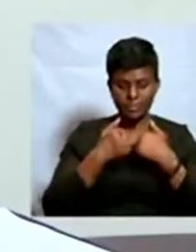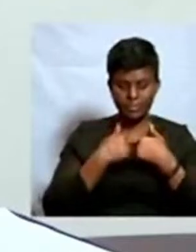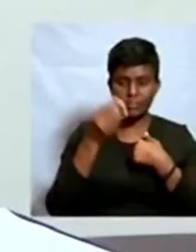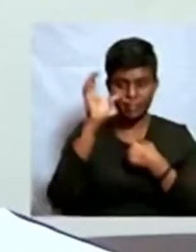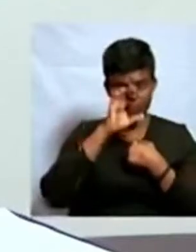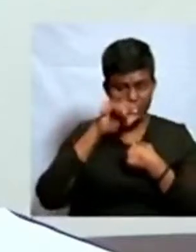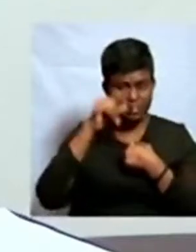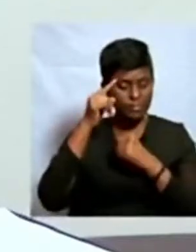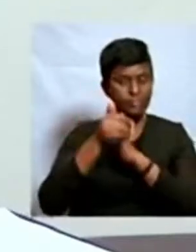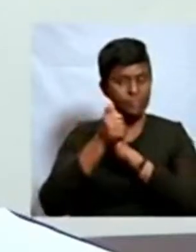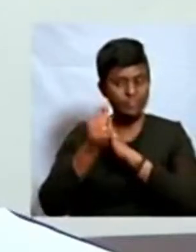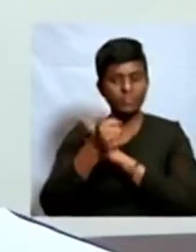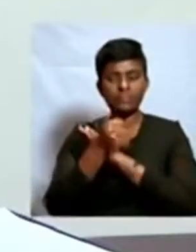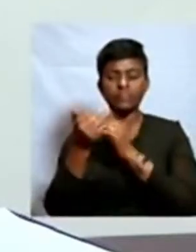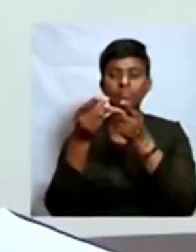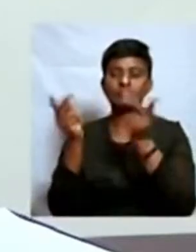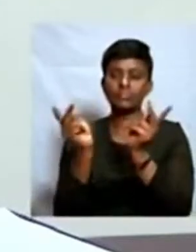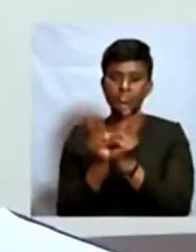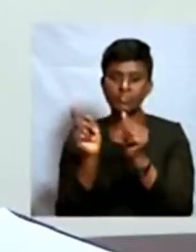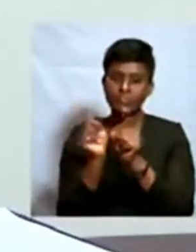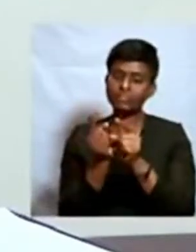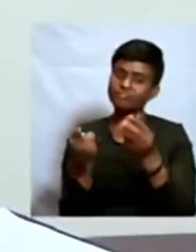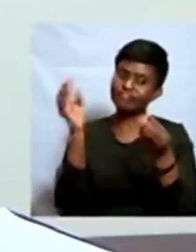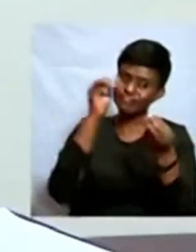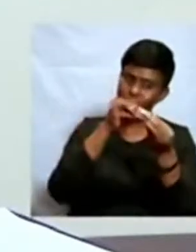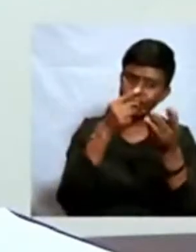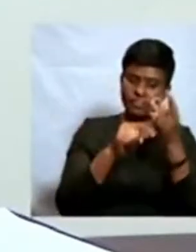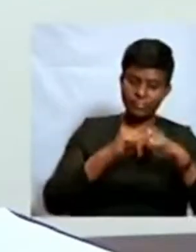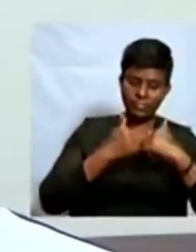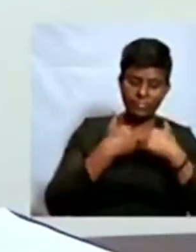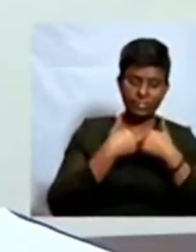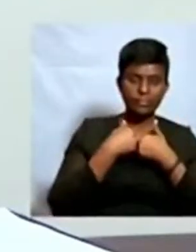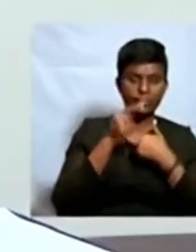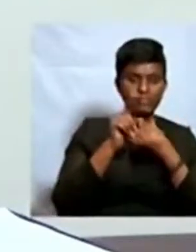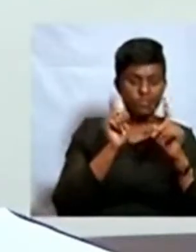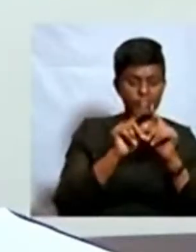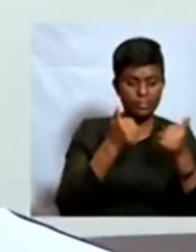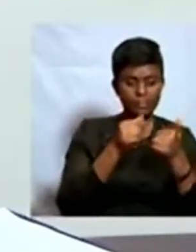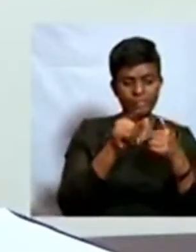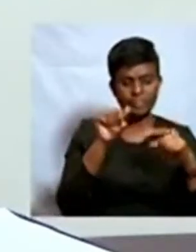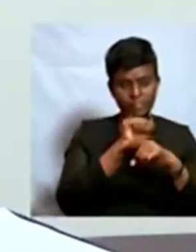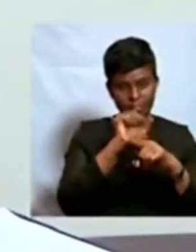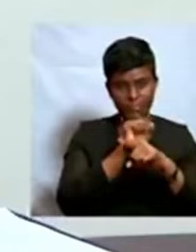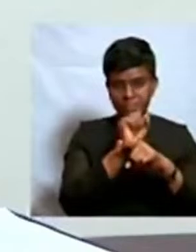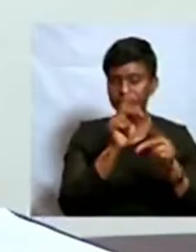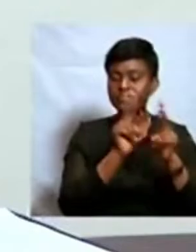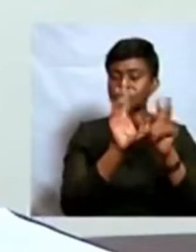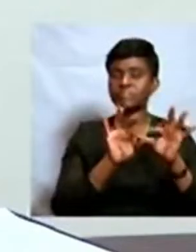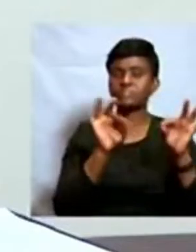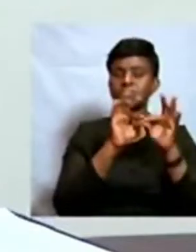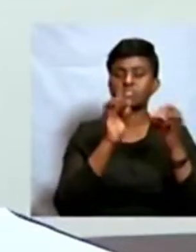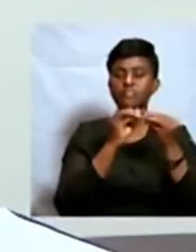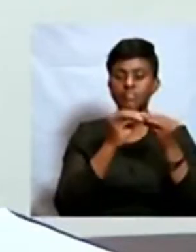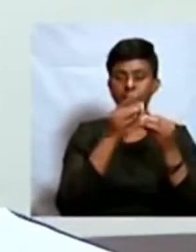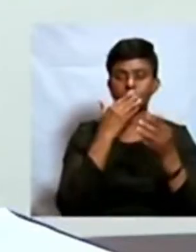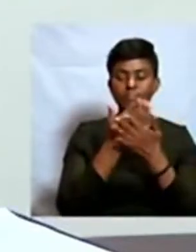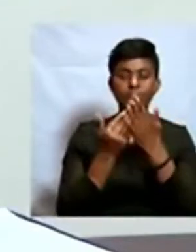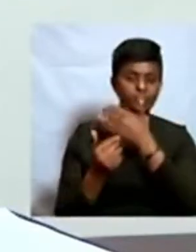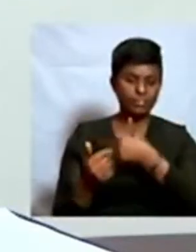look for skills elsewhere to augment what we have. So that is why the training issue is very important and critical.